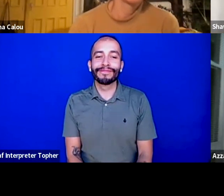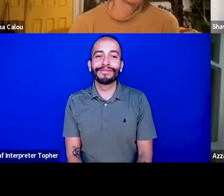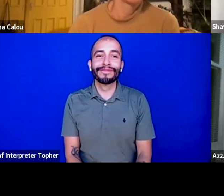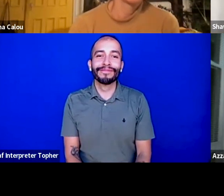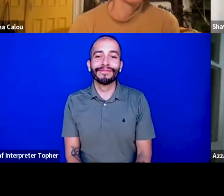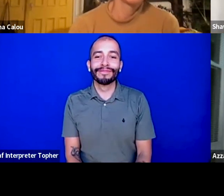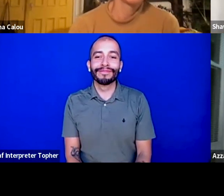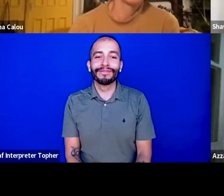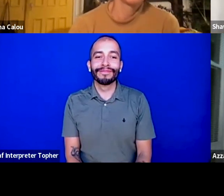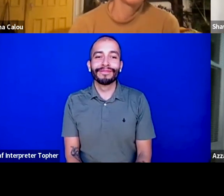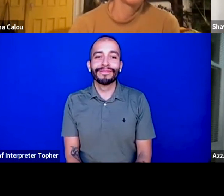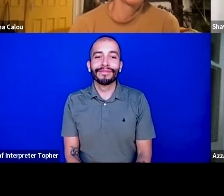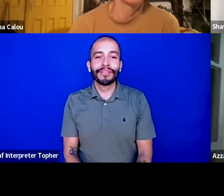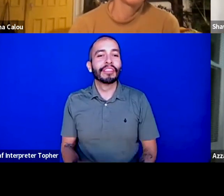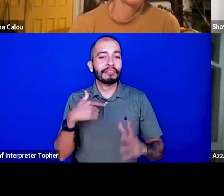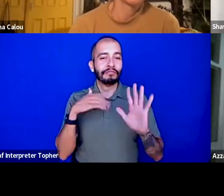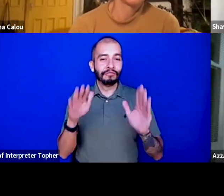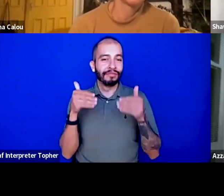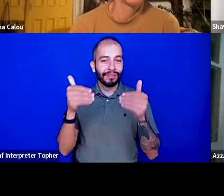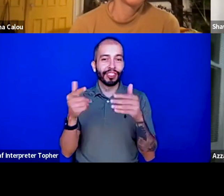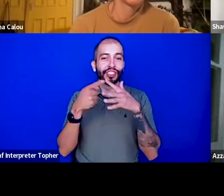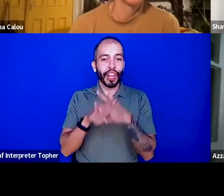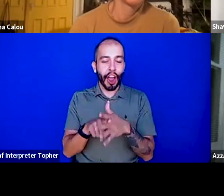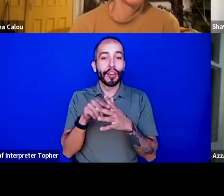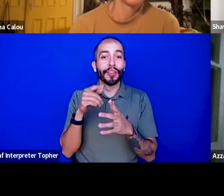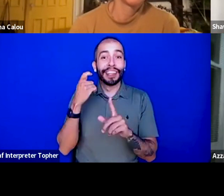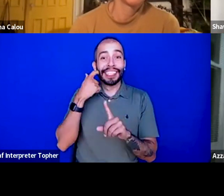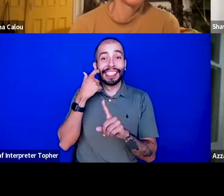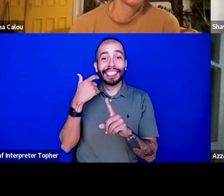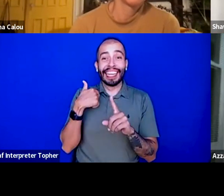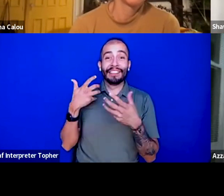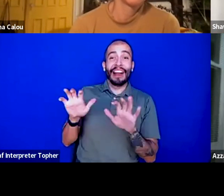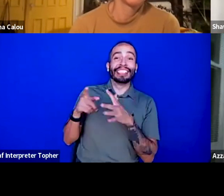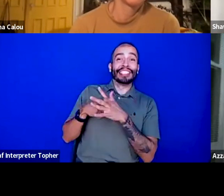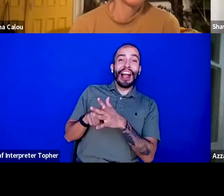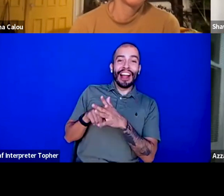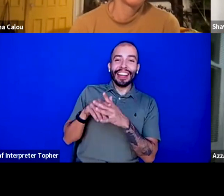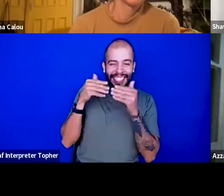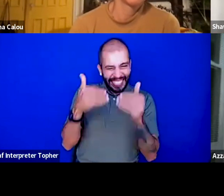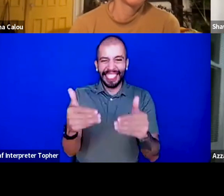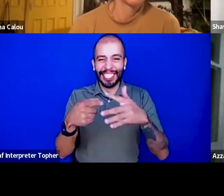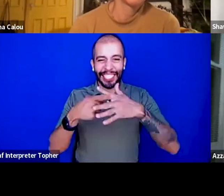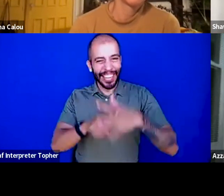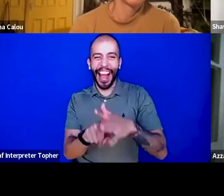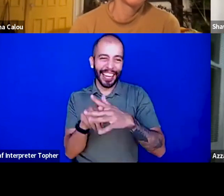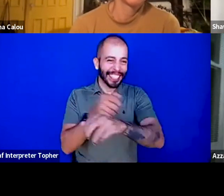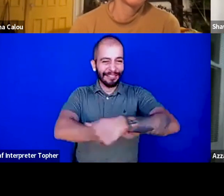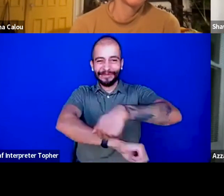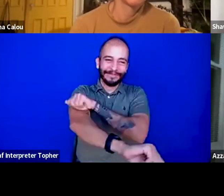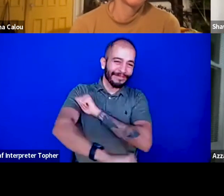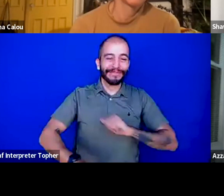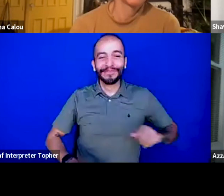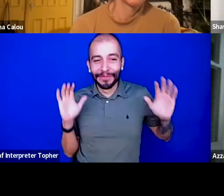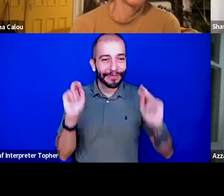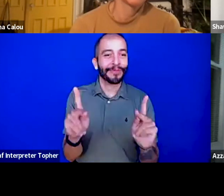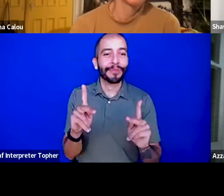I'm going to start where I didn't want to start from, but I want to give concrete examples first to help people actually associate